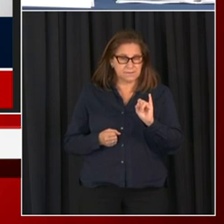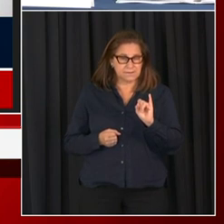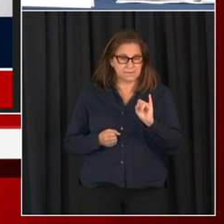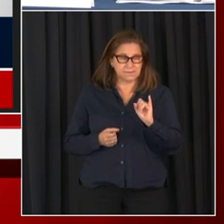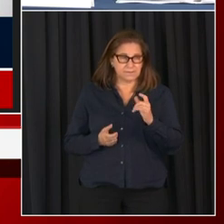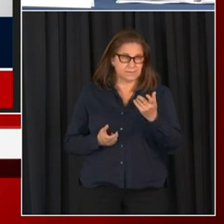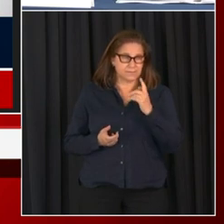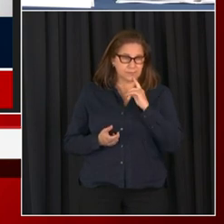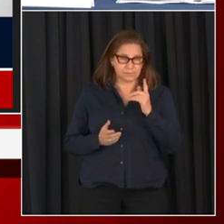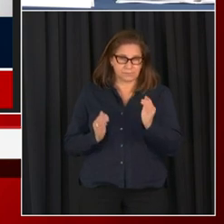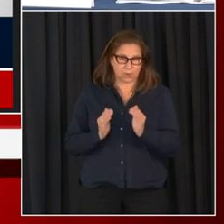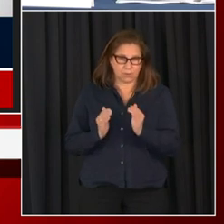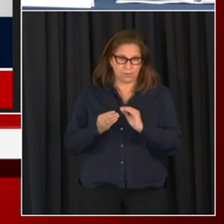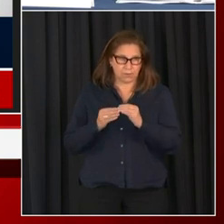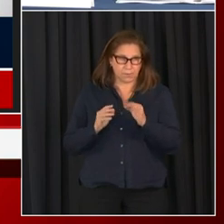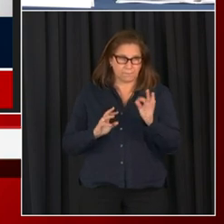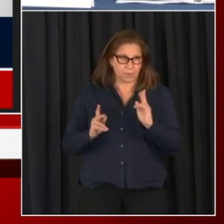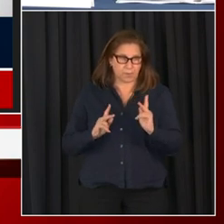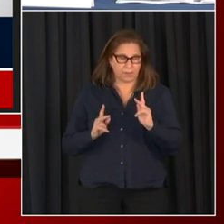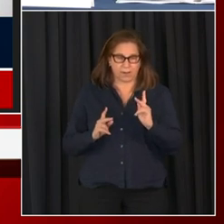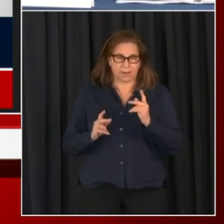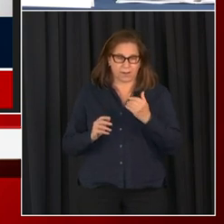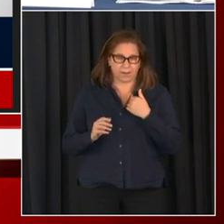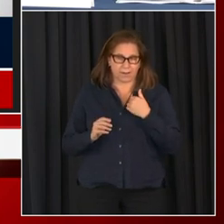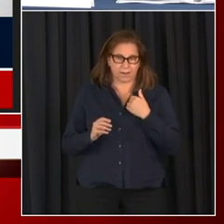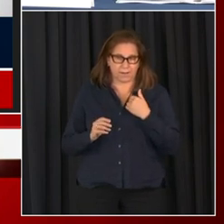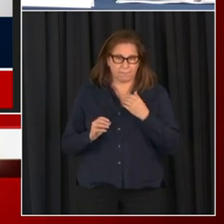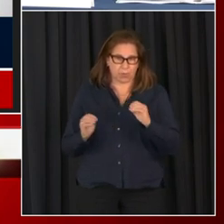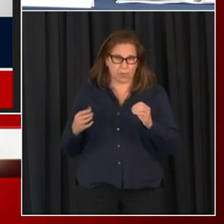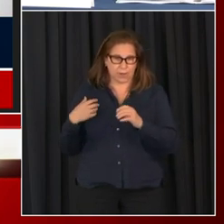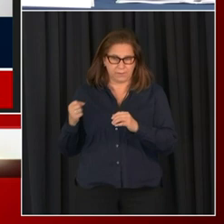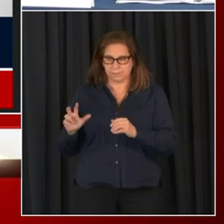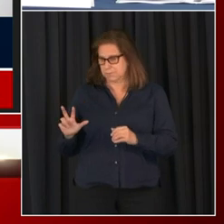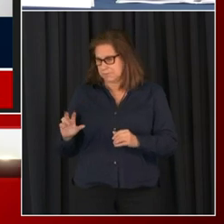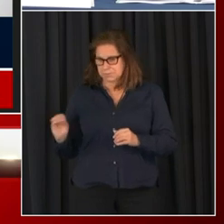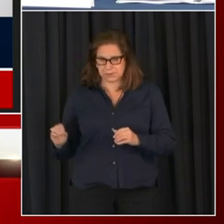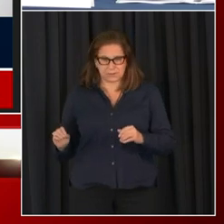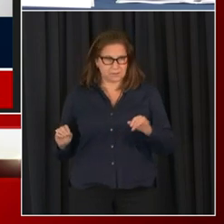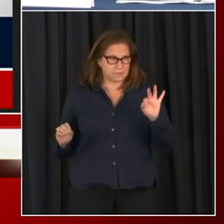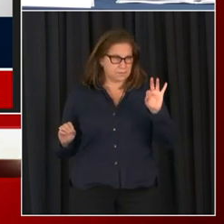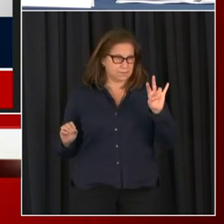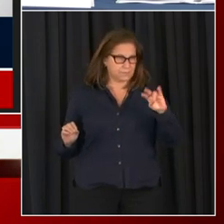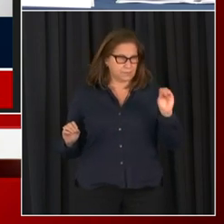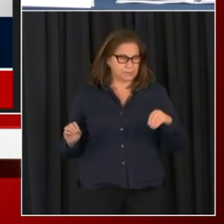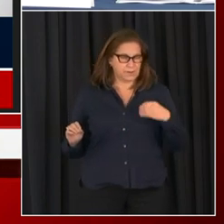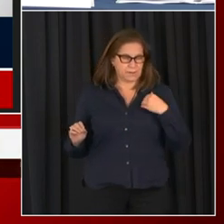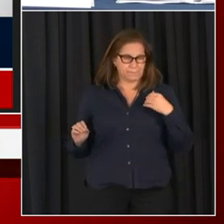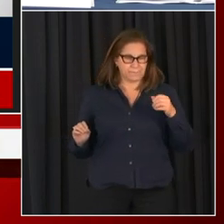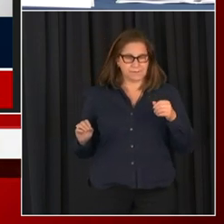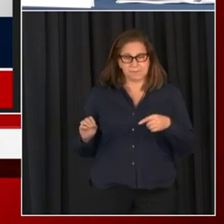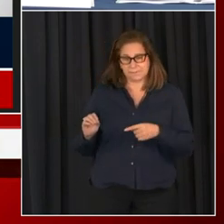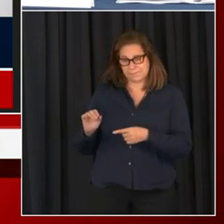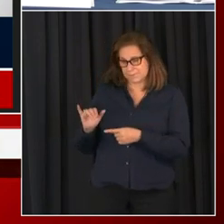from Director Kaufman, we ask that you visit